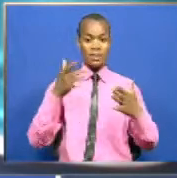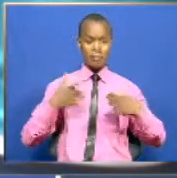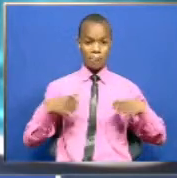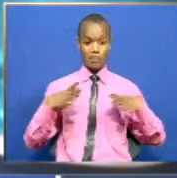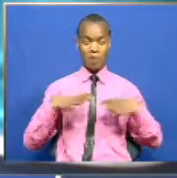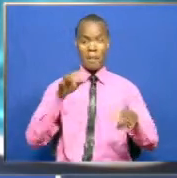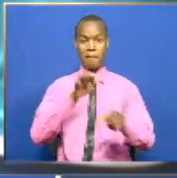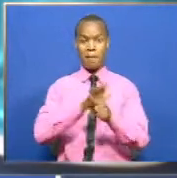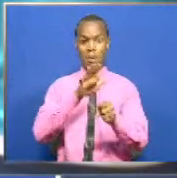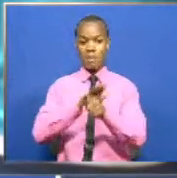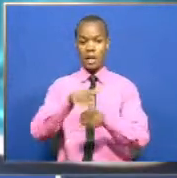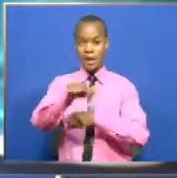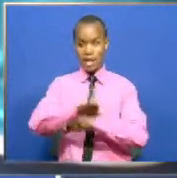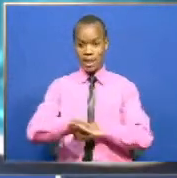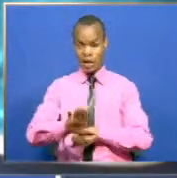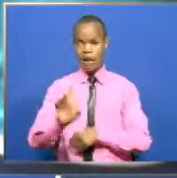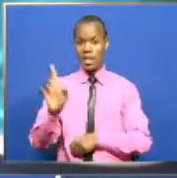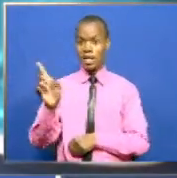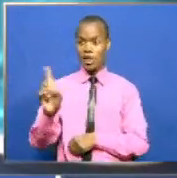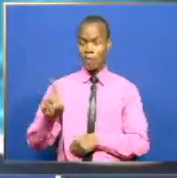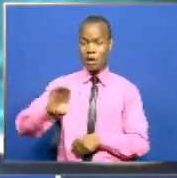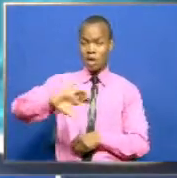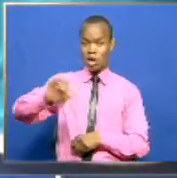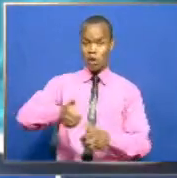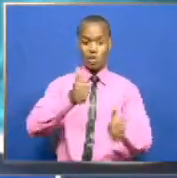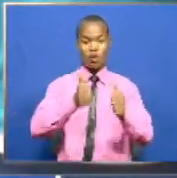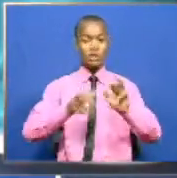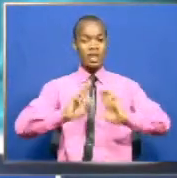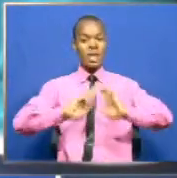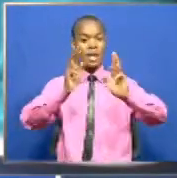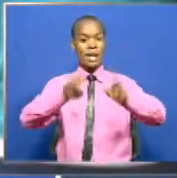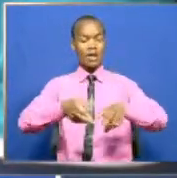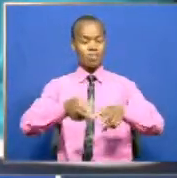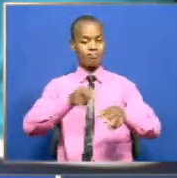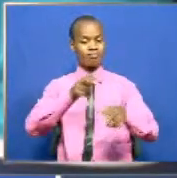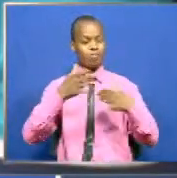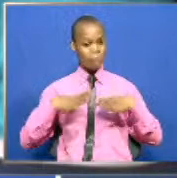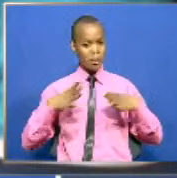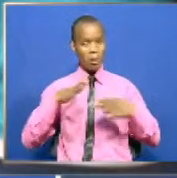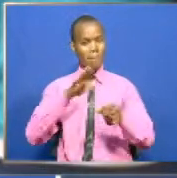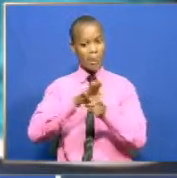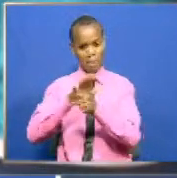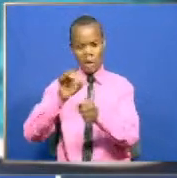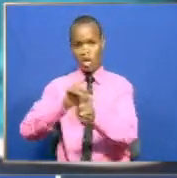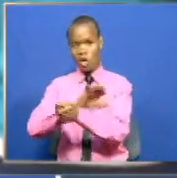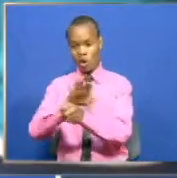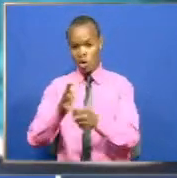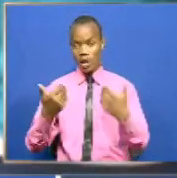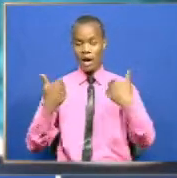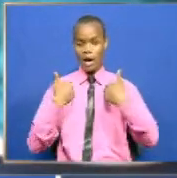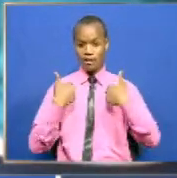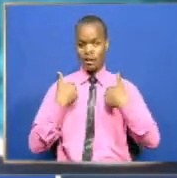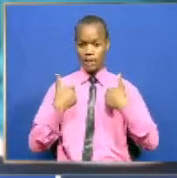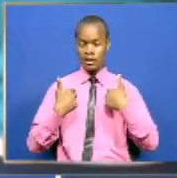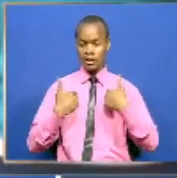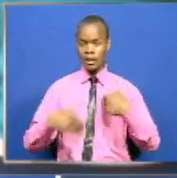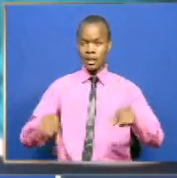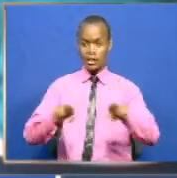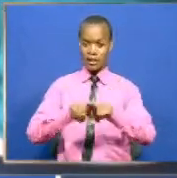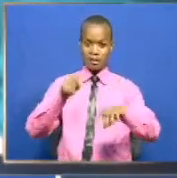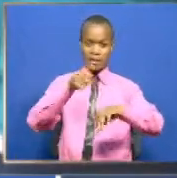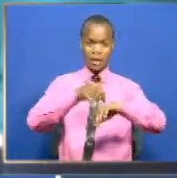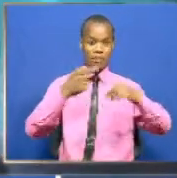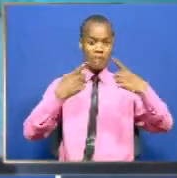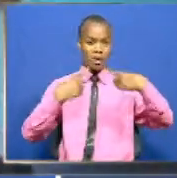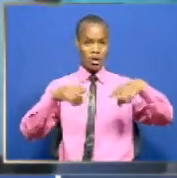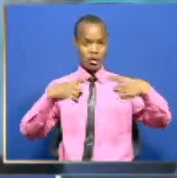in Nairobi, a county that is recording high number, anytime that we are having an announcement on